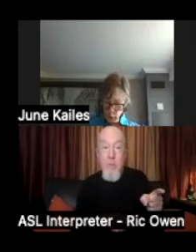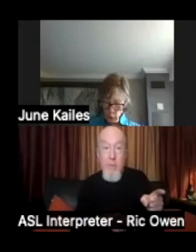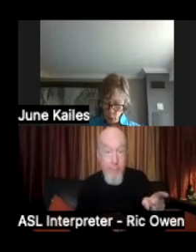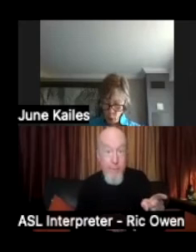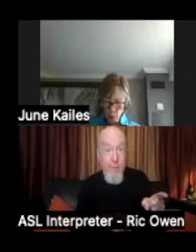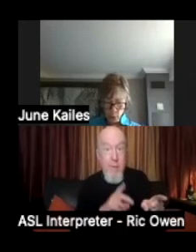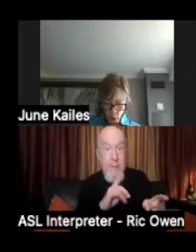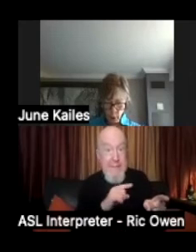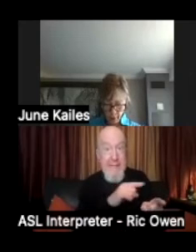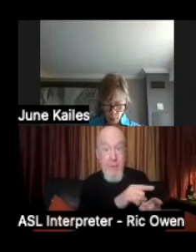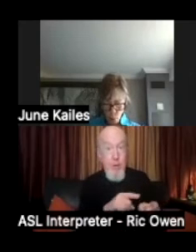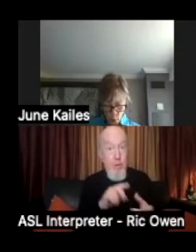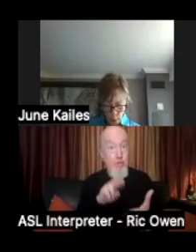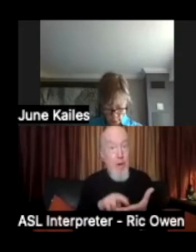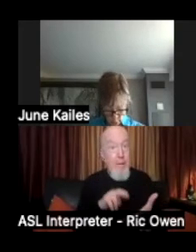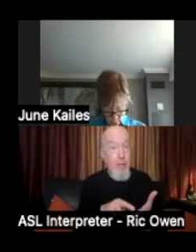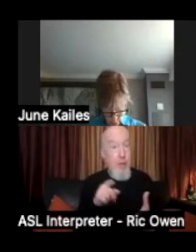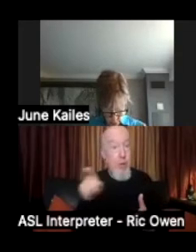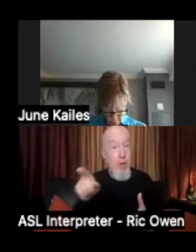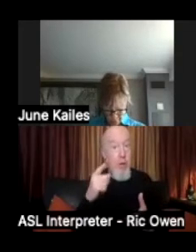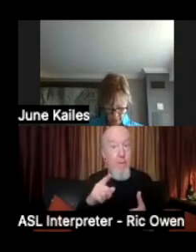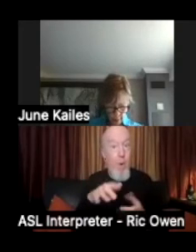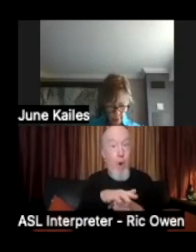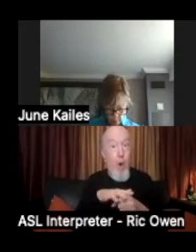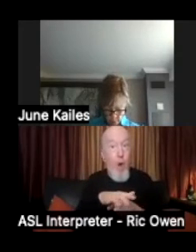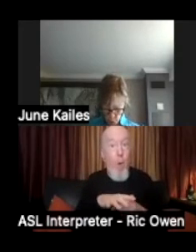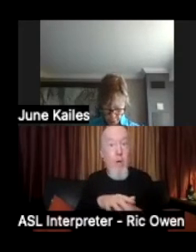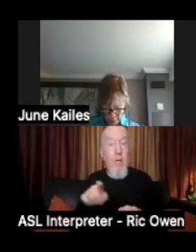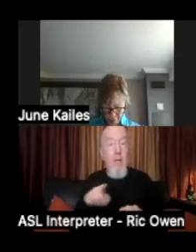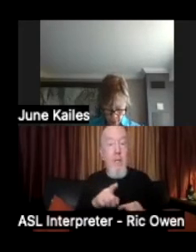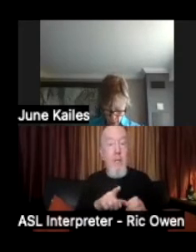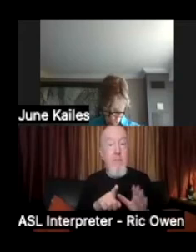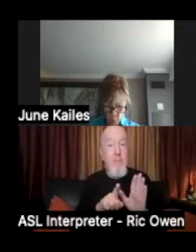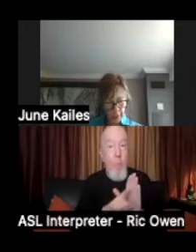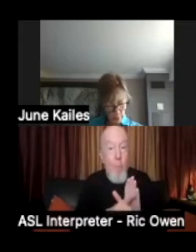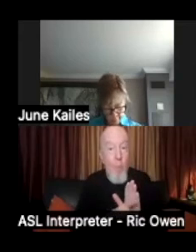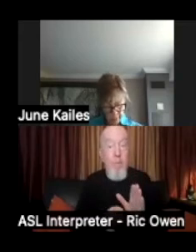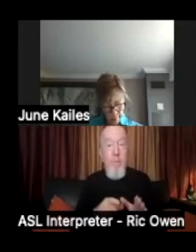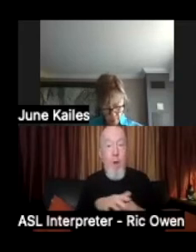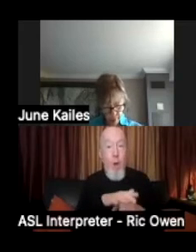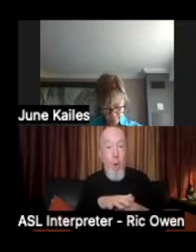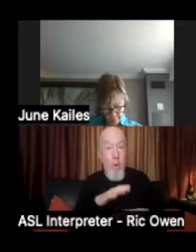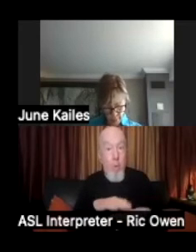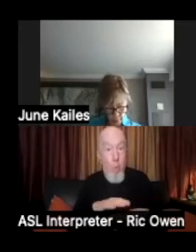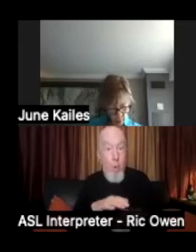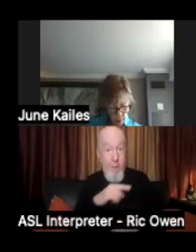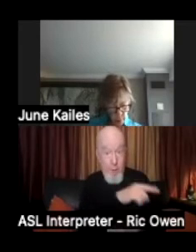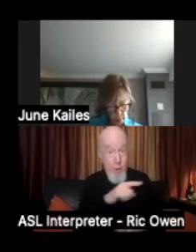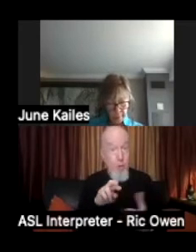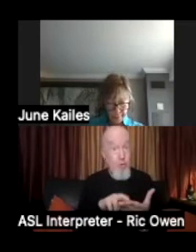register for your local alert and warnings, and do they working with them on